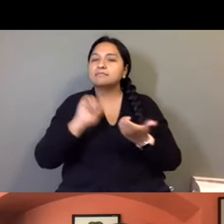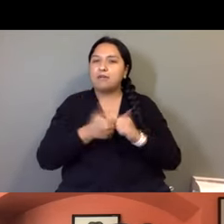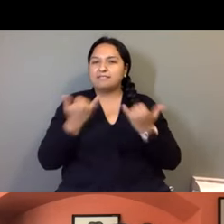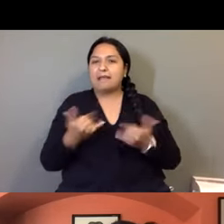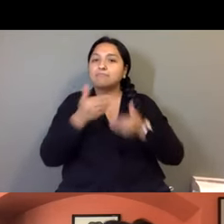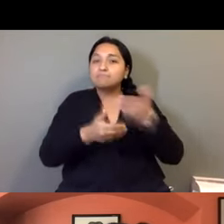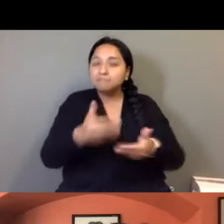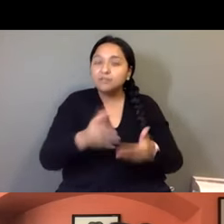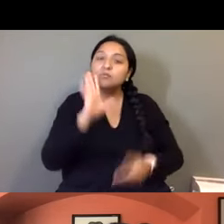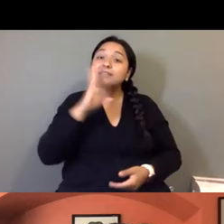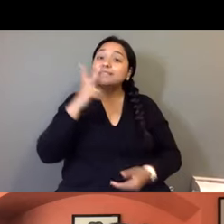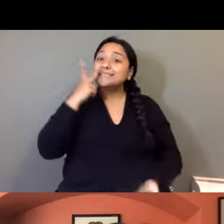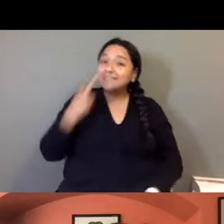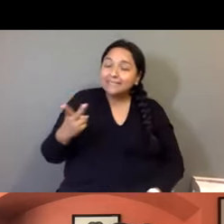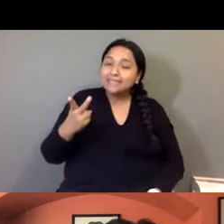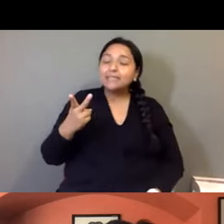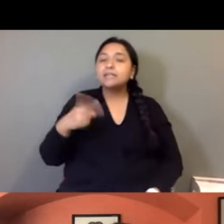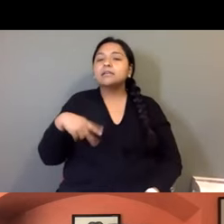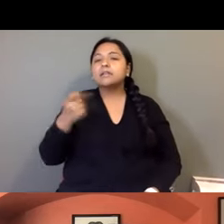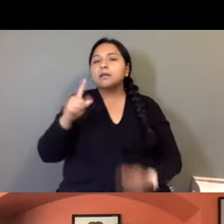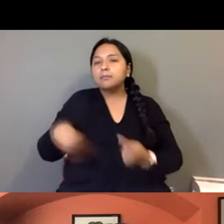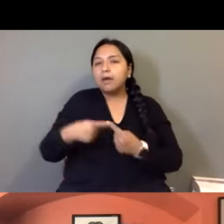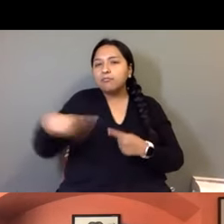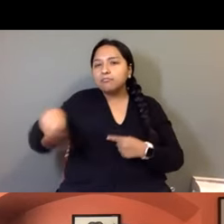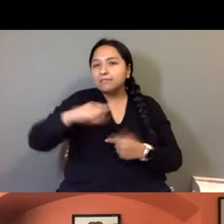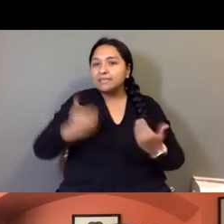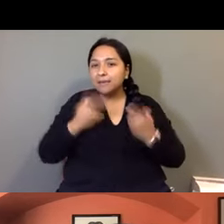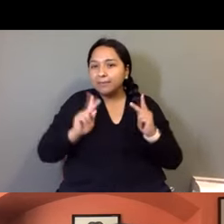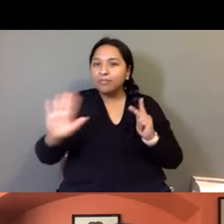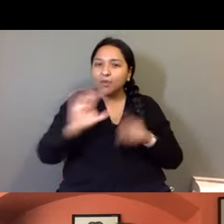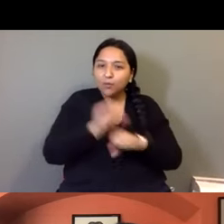We're going to either hear or see a little bit of our young folks and their work, either in video